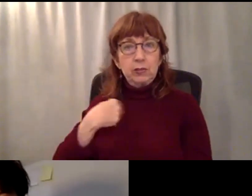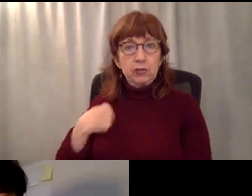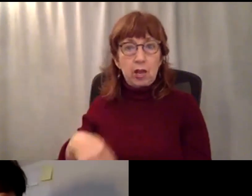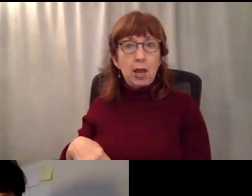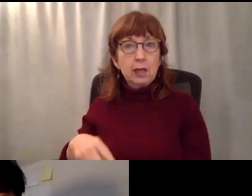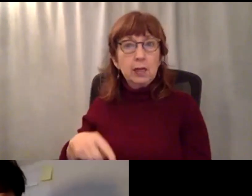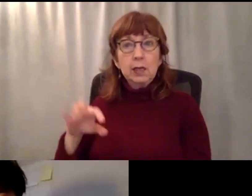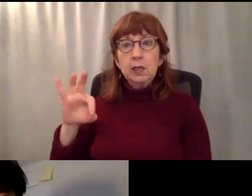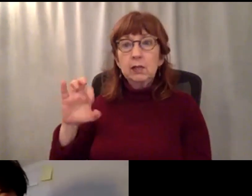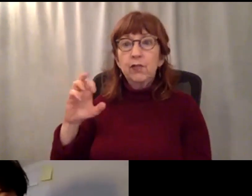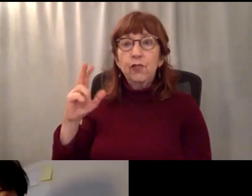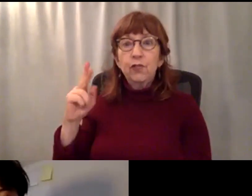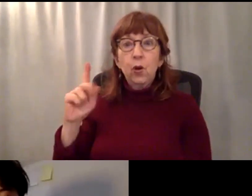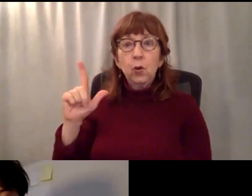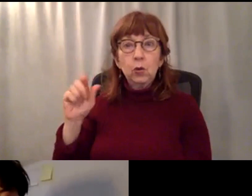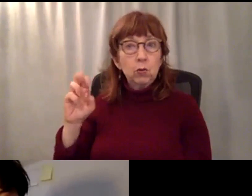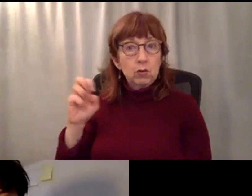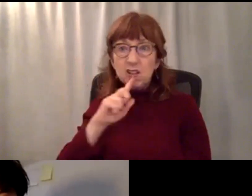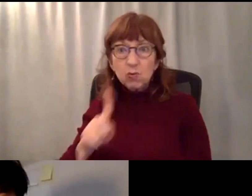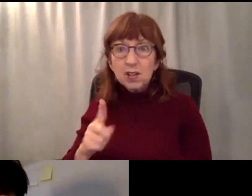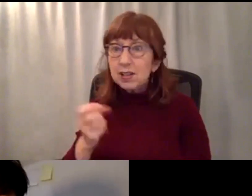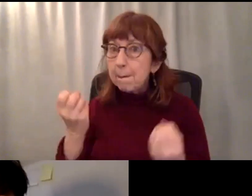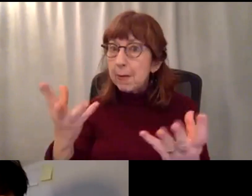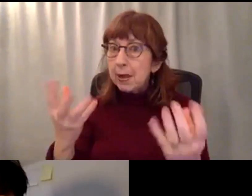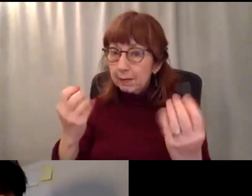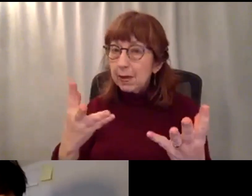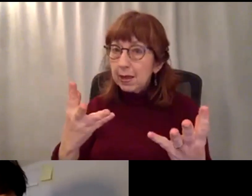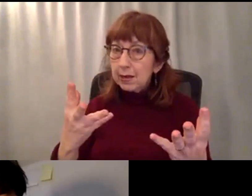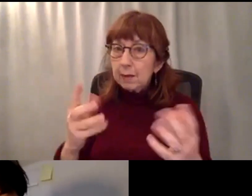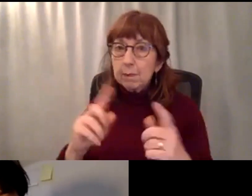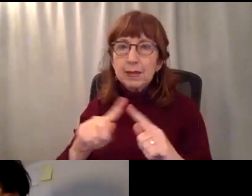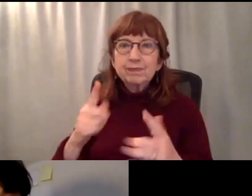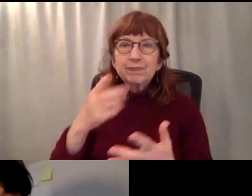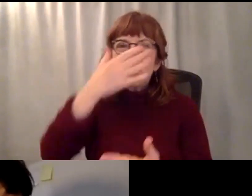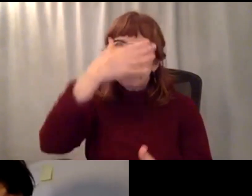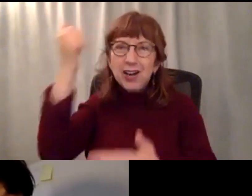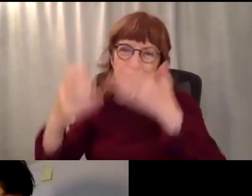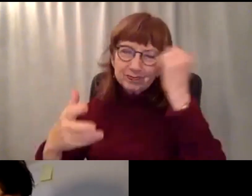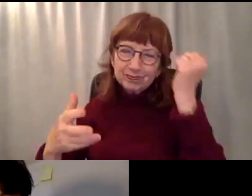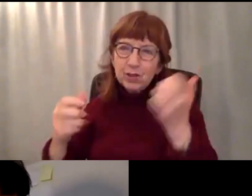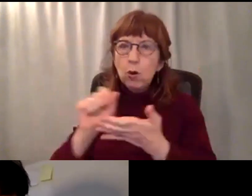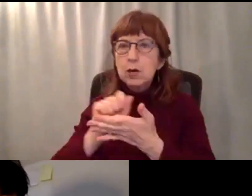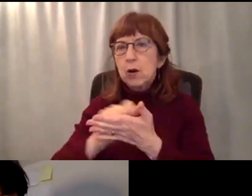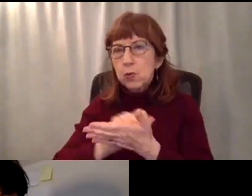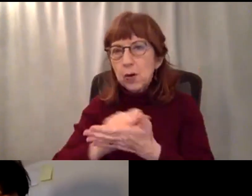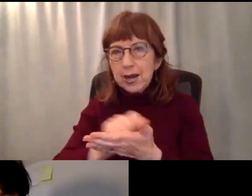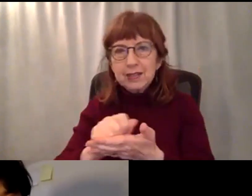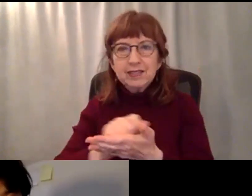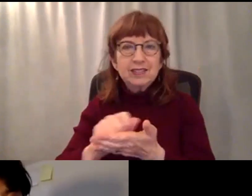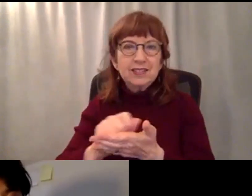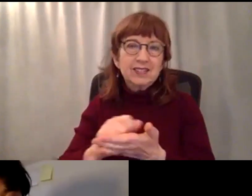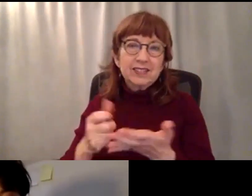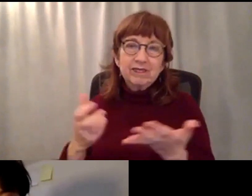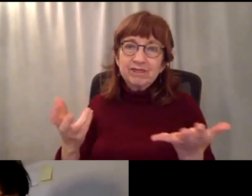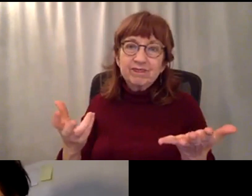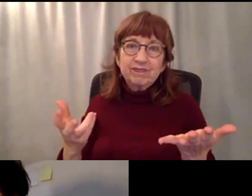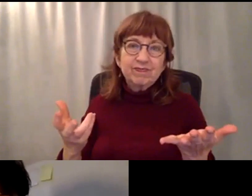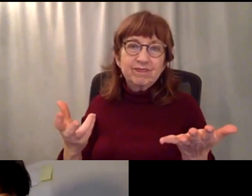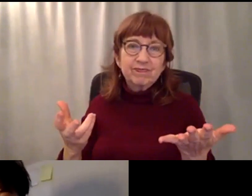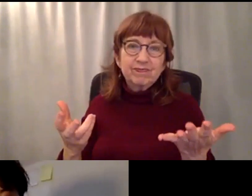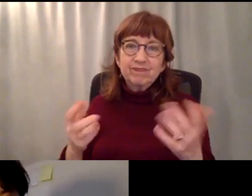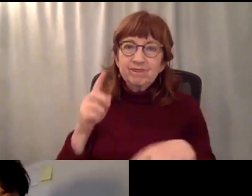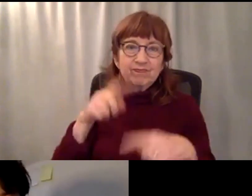are many, but have been, you know, forgotten or erased due to imperialism,